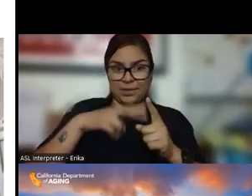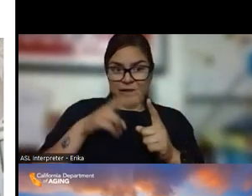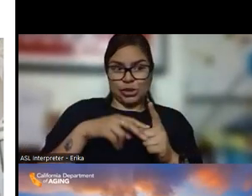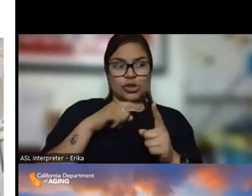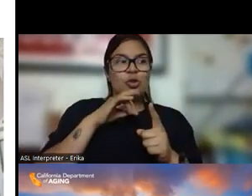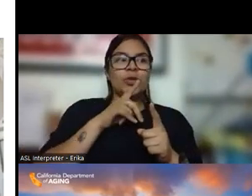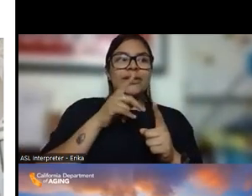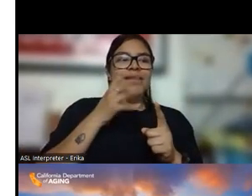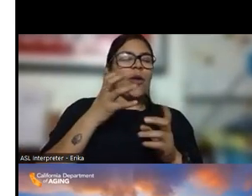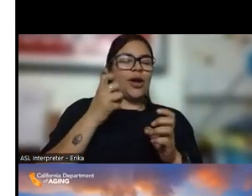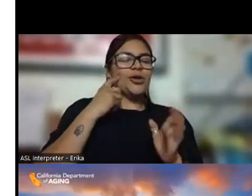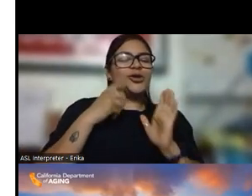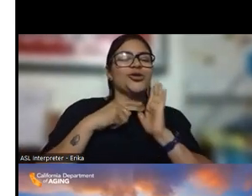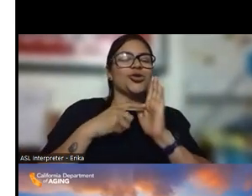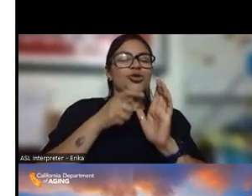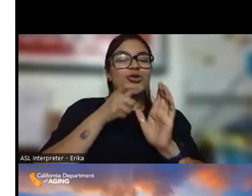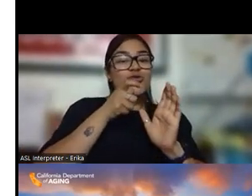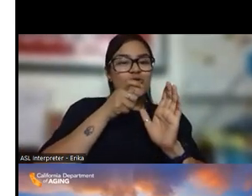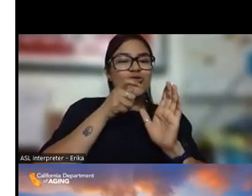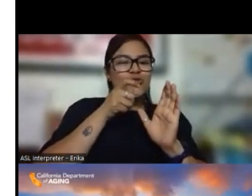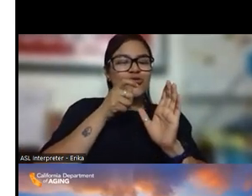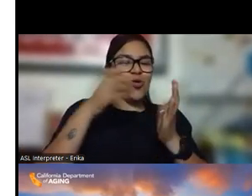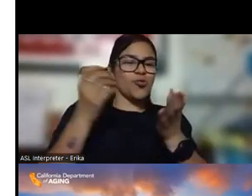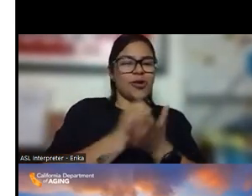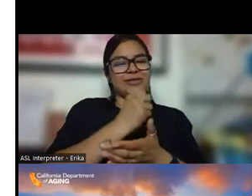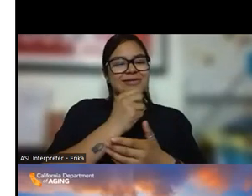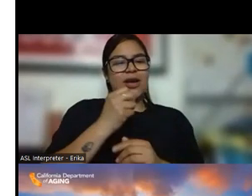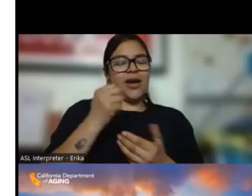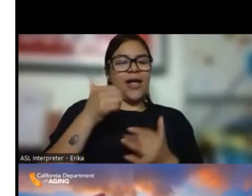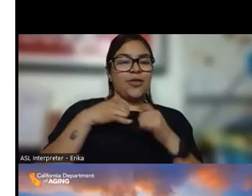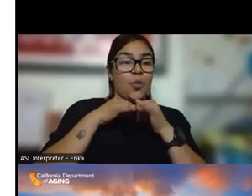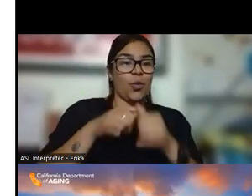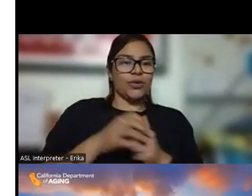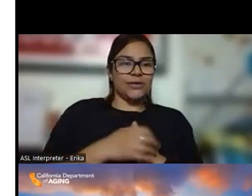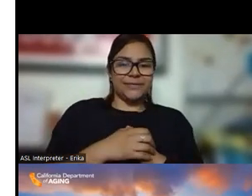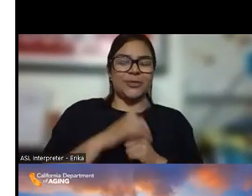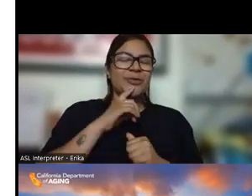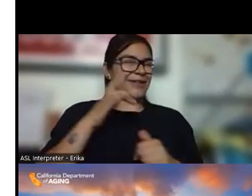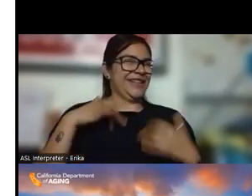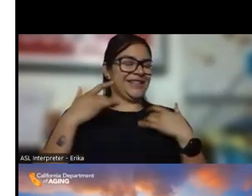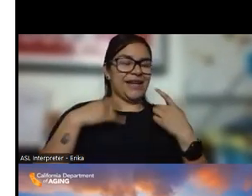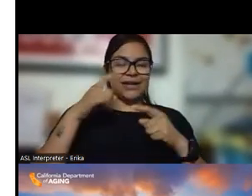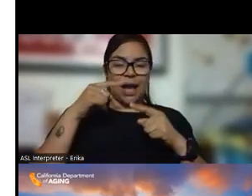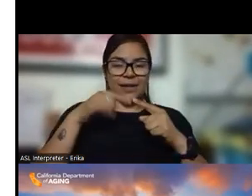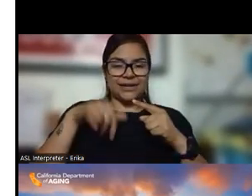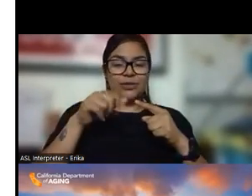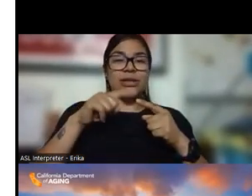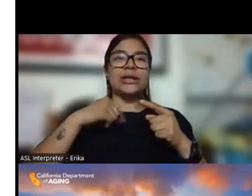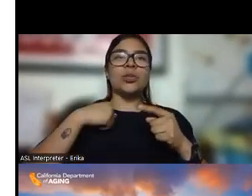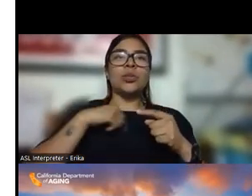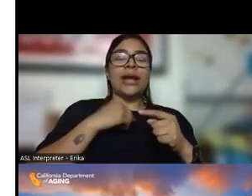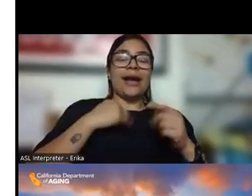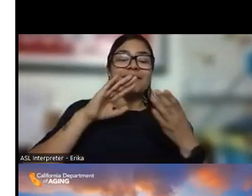So let me show you actually who received the awards. And I'm really excited about this because we have cities and counties